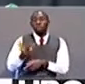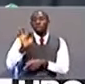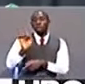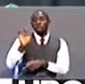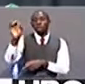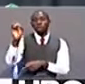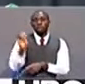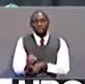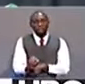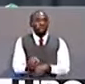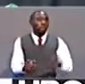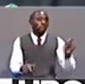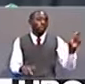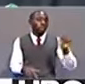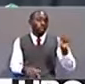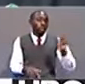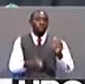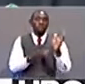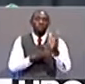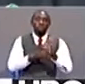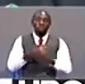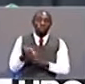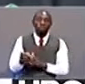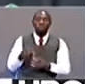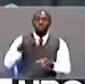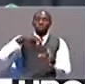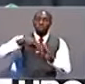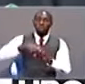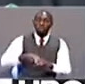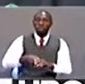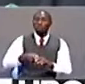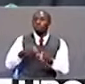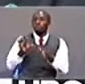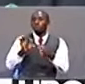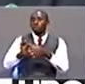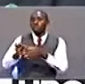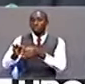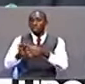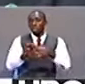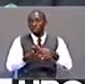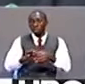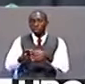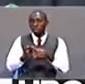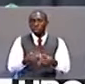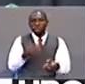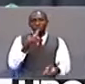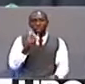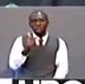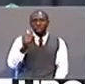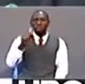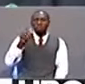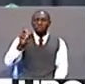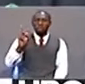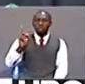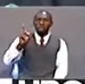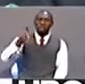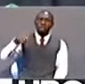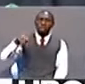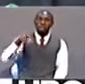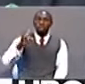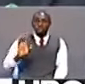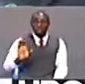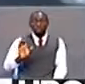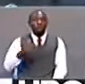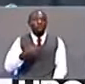the Tanzanian Petroleum Development Corporation, TPDC. TPDC will take shareholding